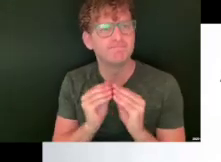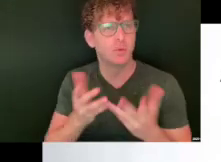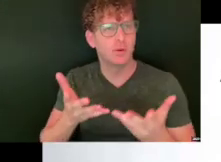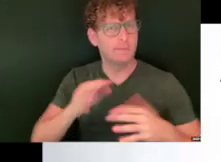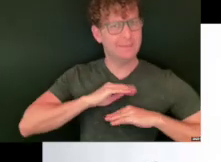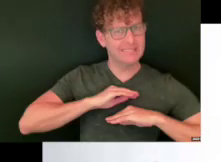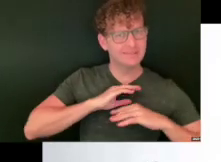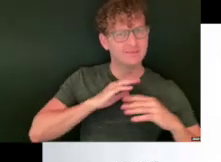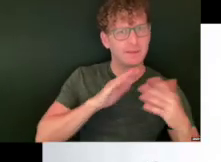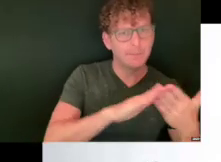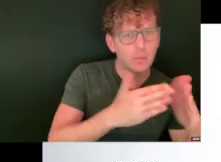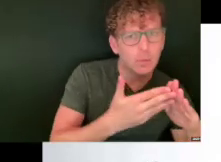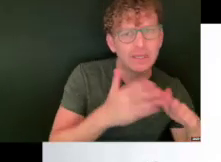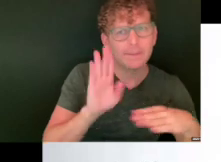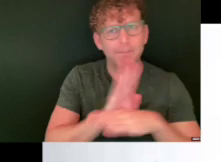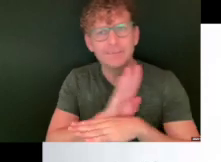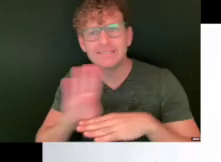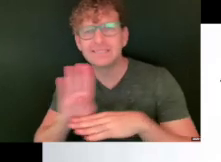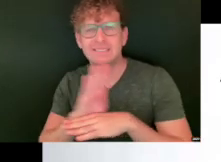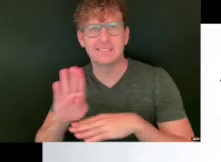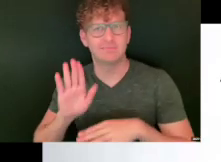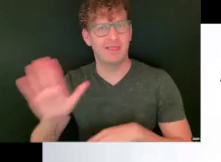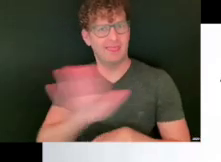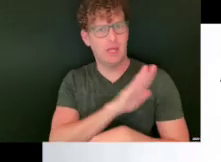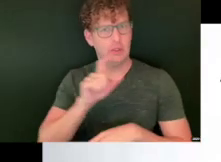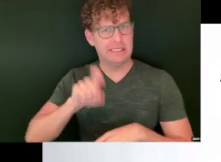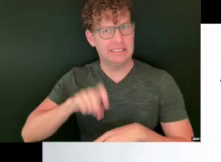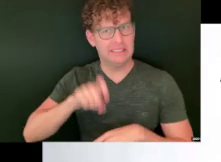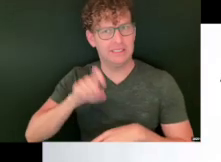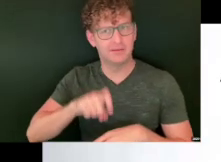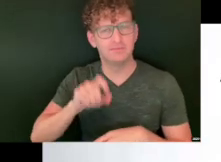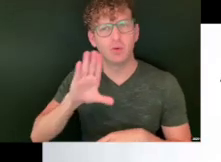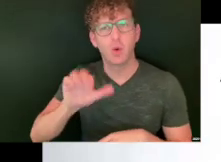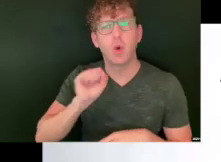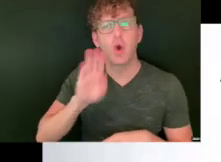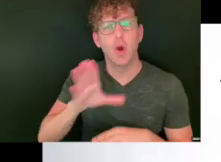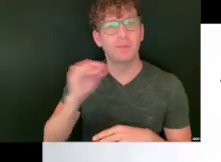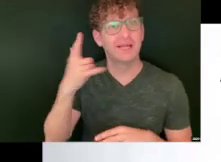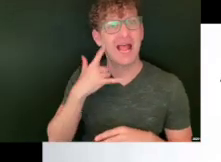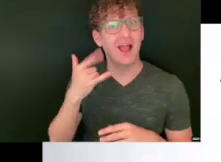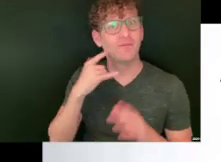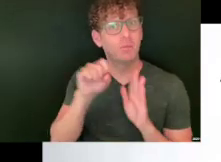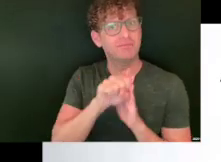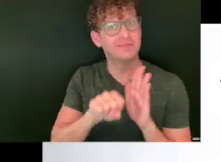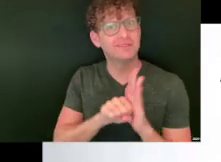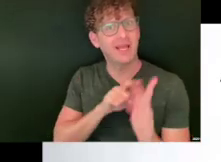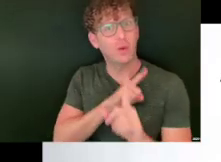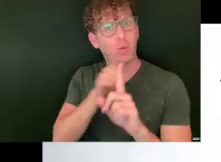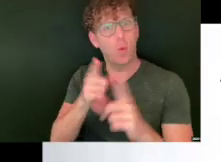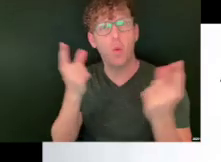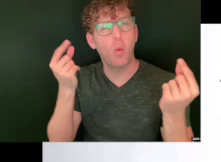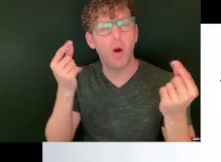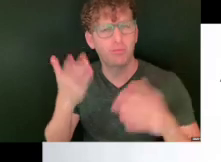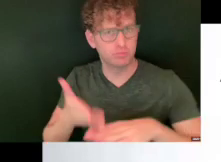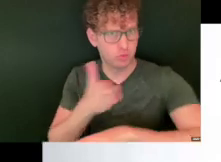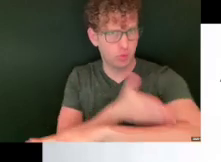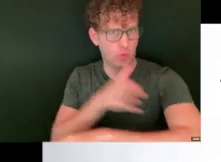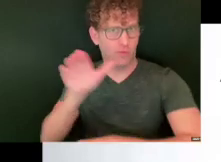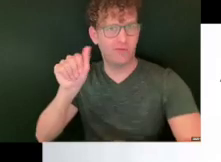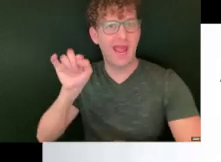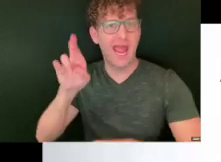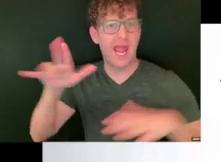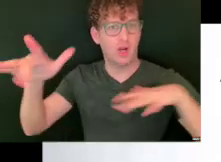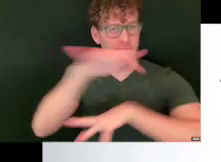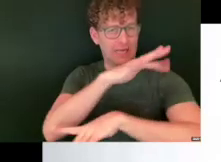Oh, go back one. My apologies. When flexibilities in